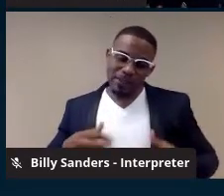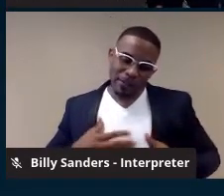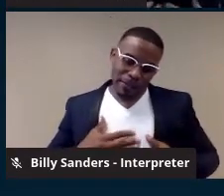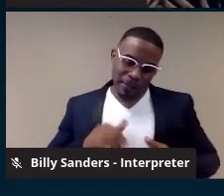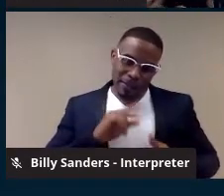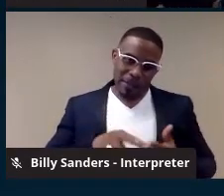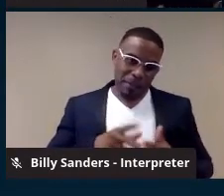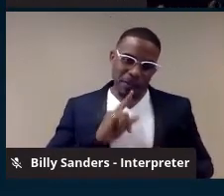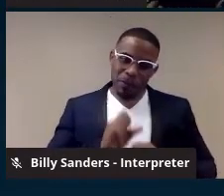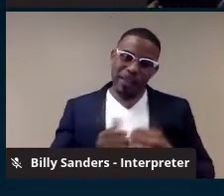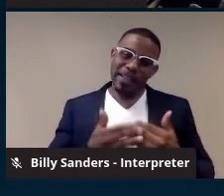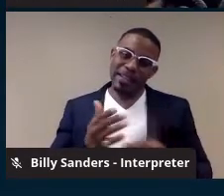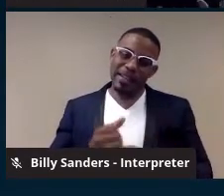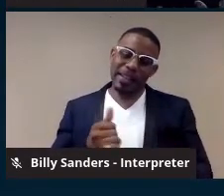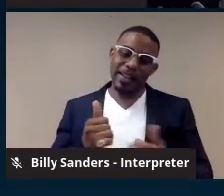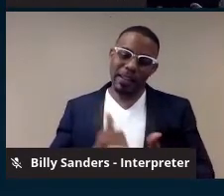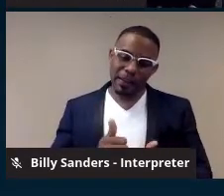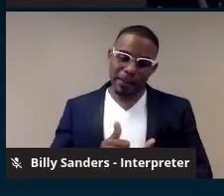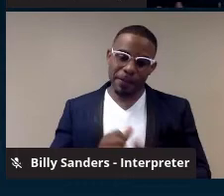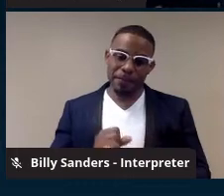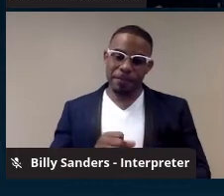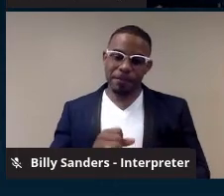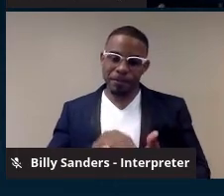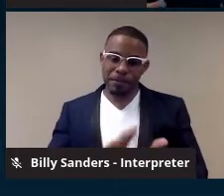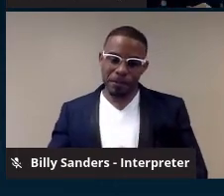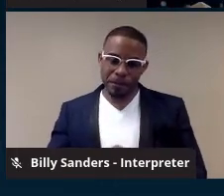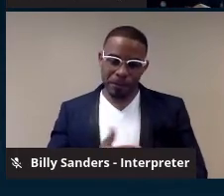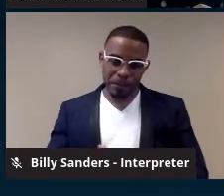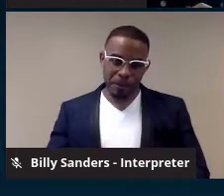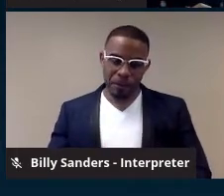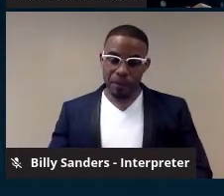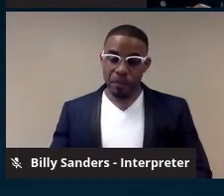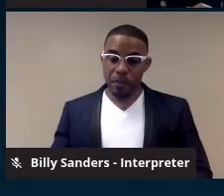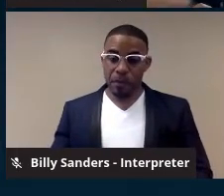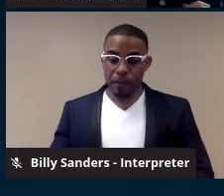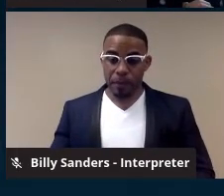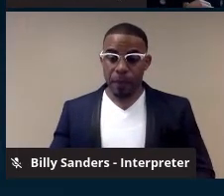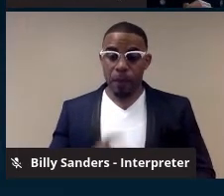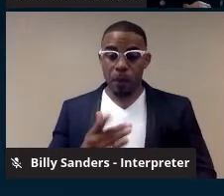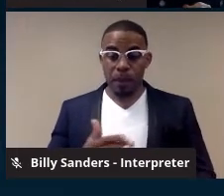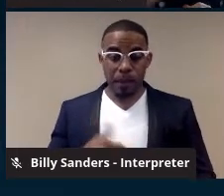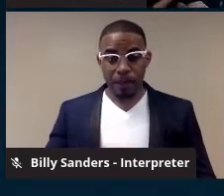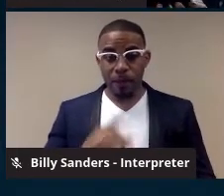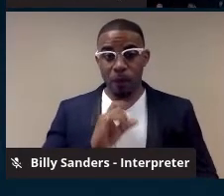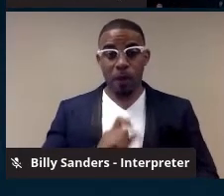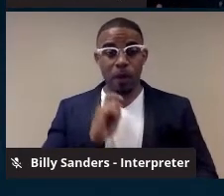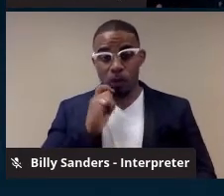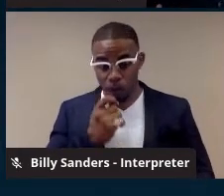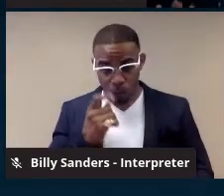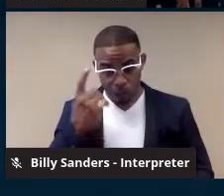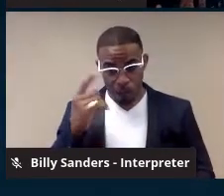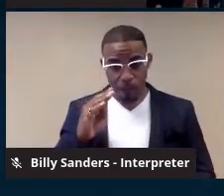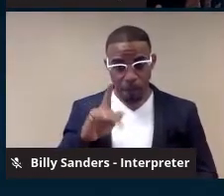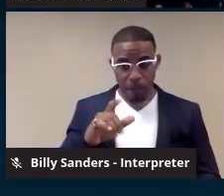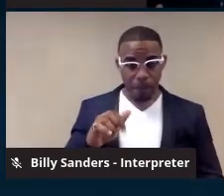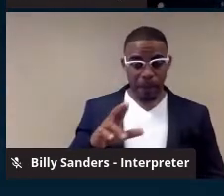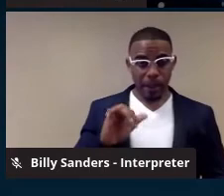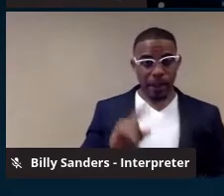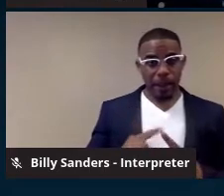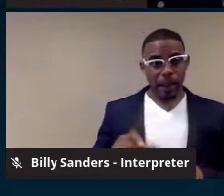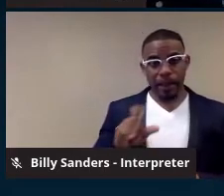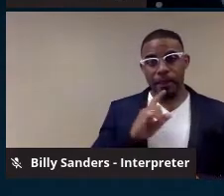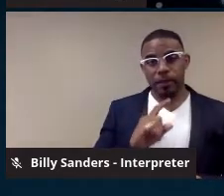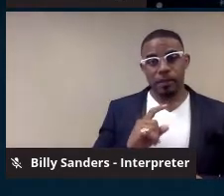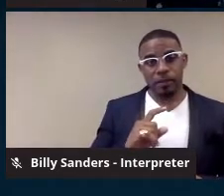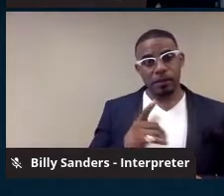means it's really easy to get help and to find documentation. And one thing I found really cool for Blazor is there's this,